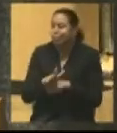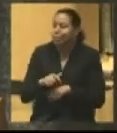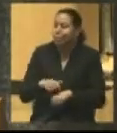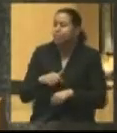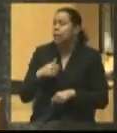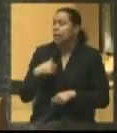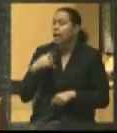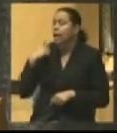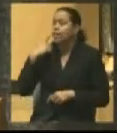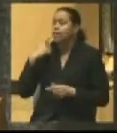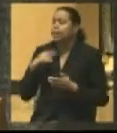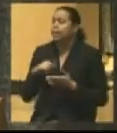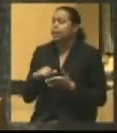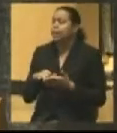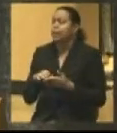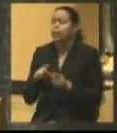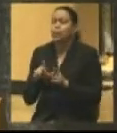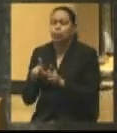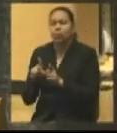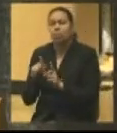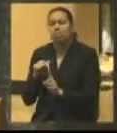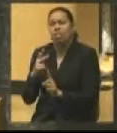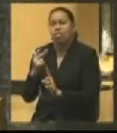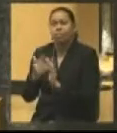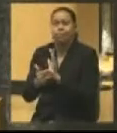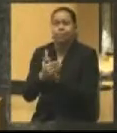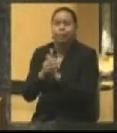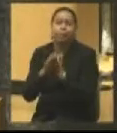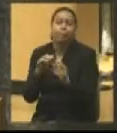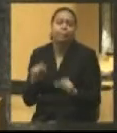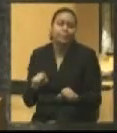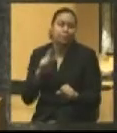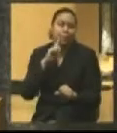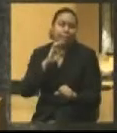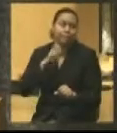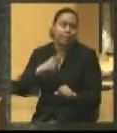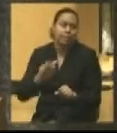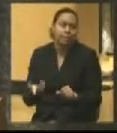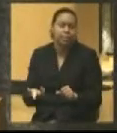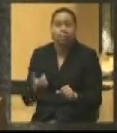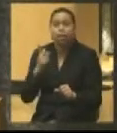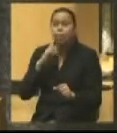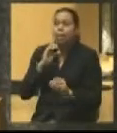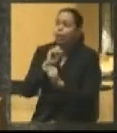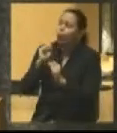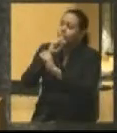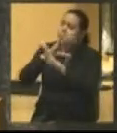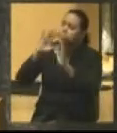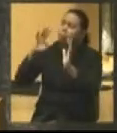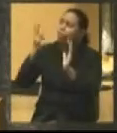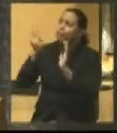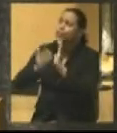I also think that it made the 13th Amendment possible. Because nobody imagined a 13th